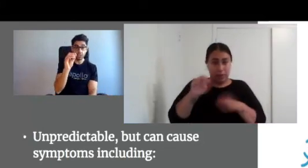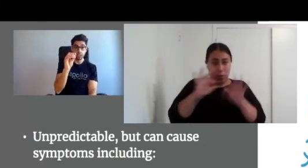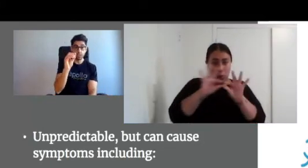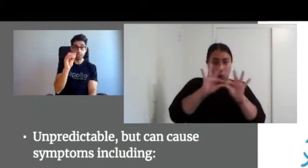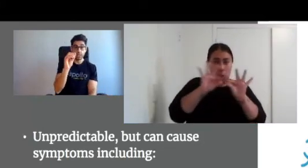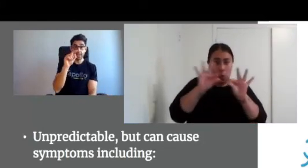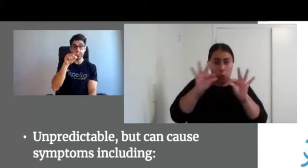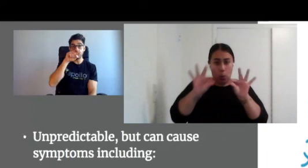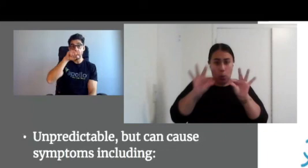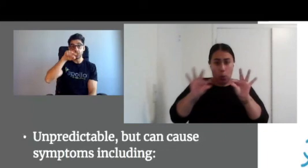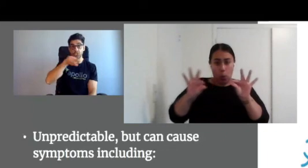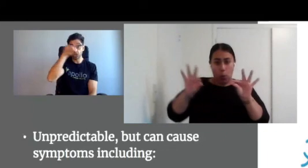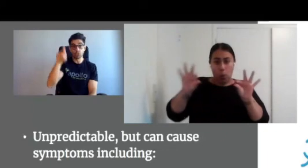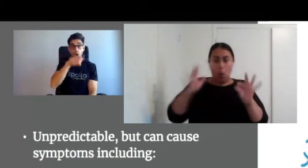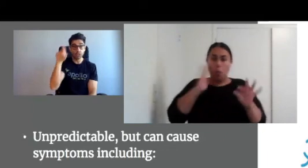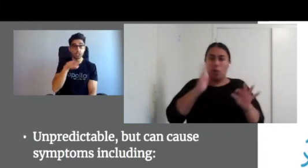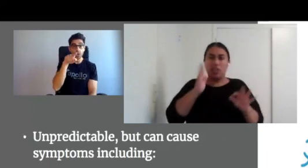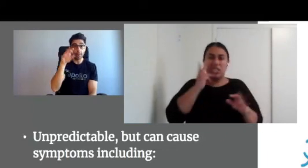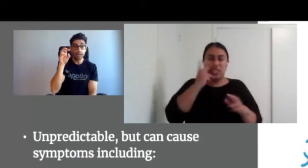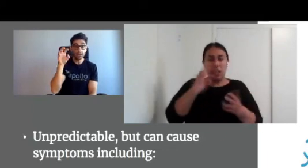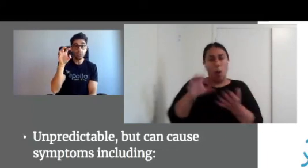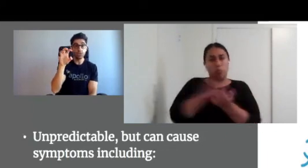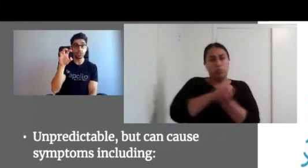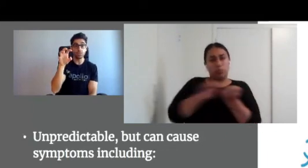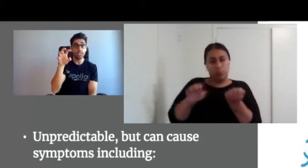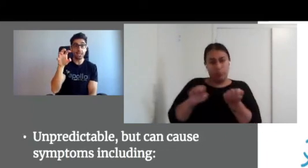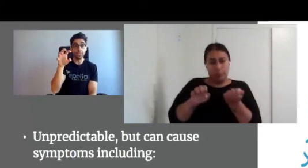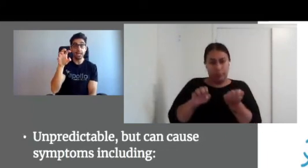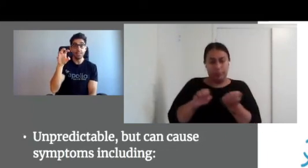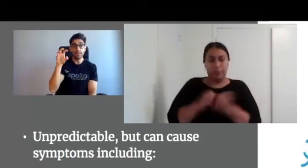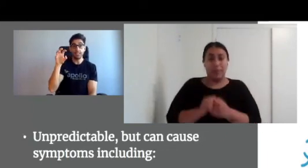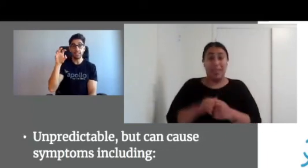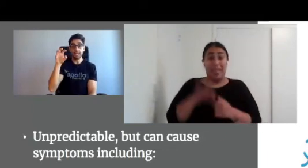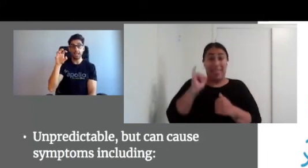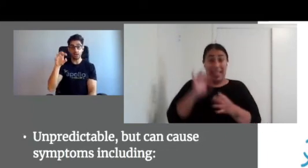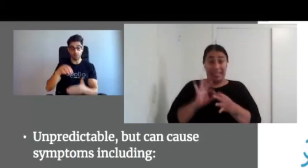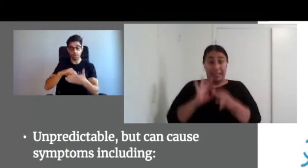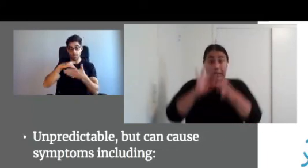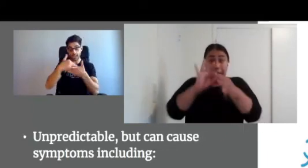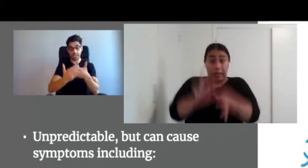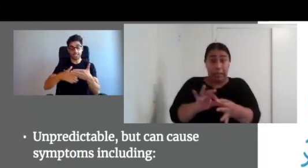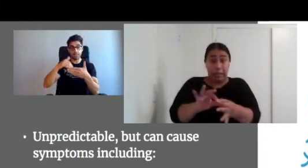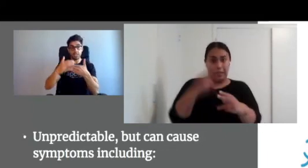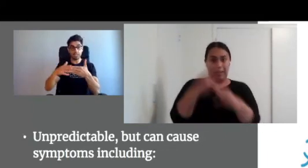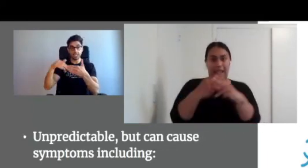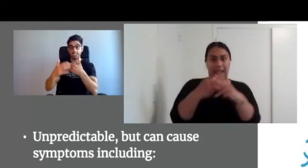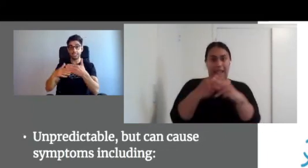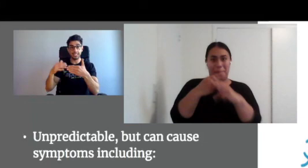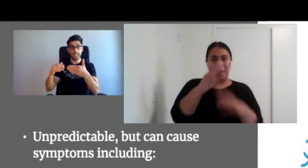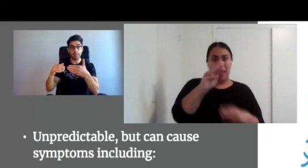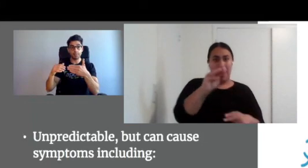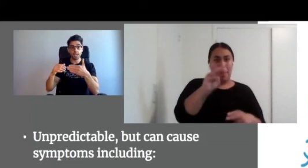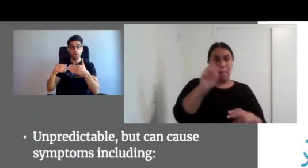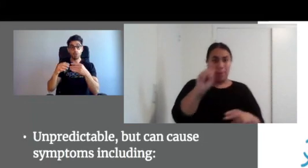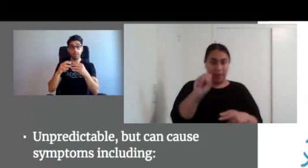lesion that has been sclerosed by the immune system. What does that mean? That means that that area where the myelin has been digested and